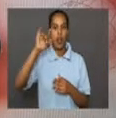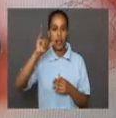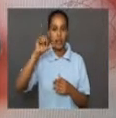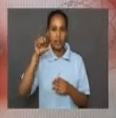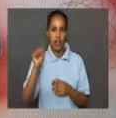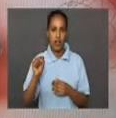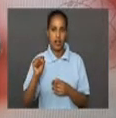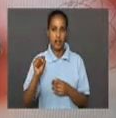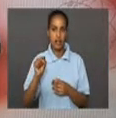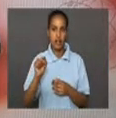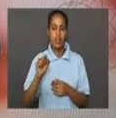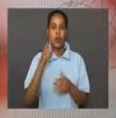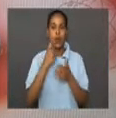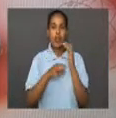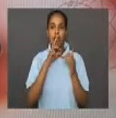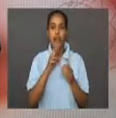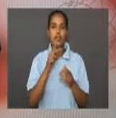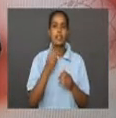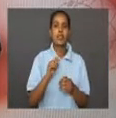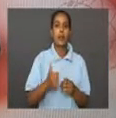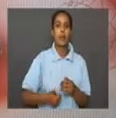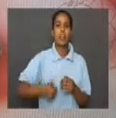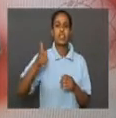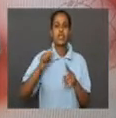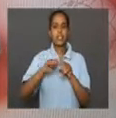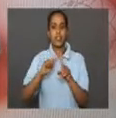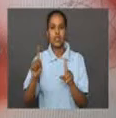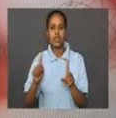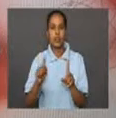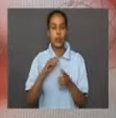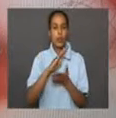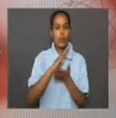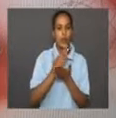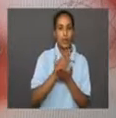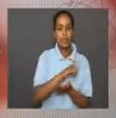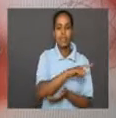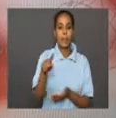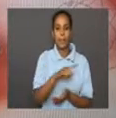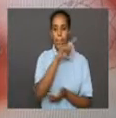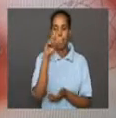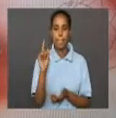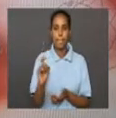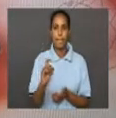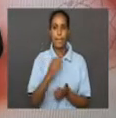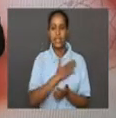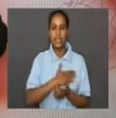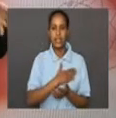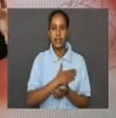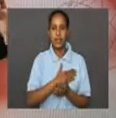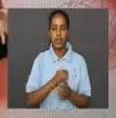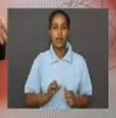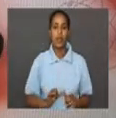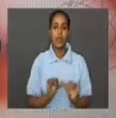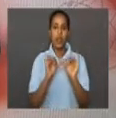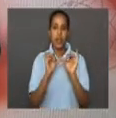polysaccharides. What are the major differences between them? Please